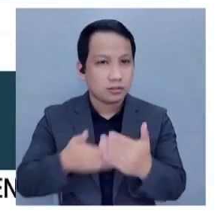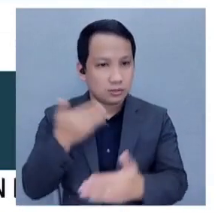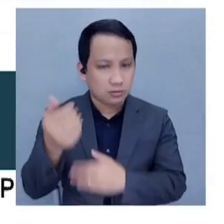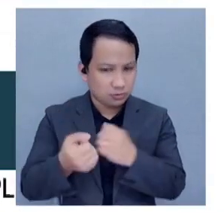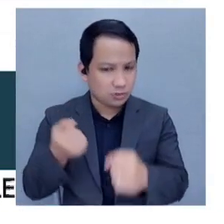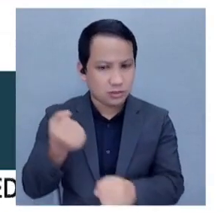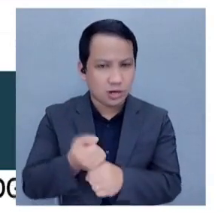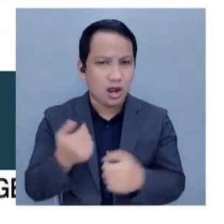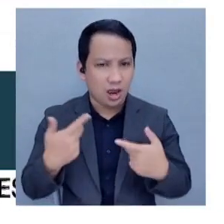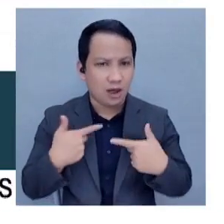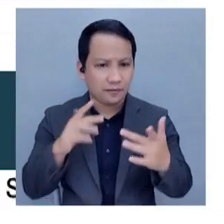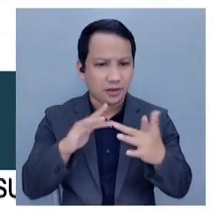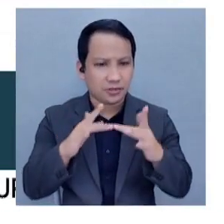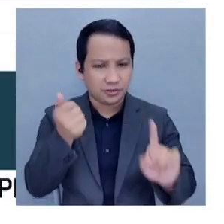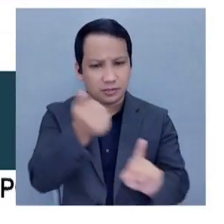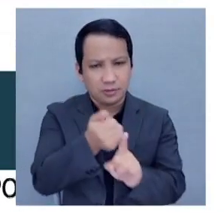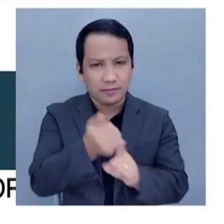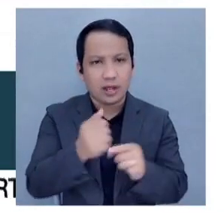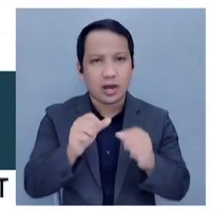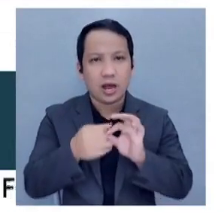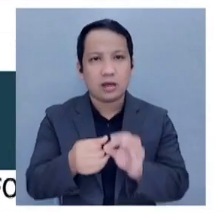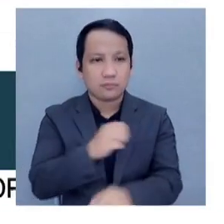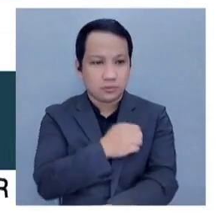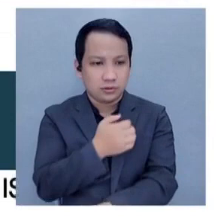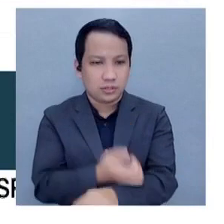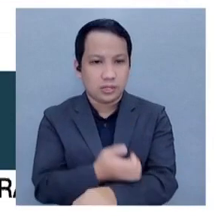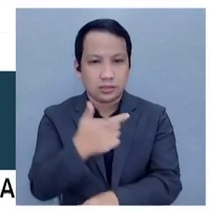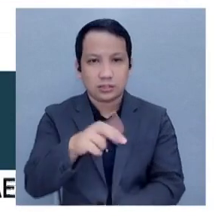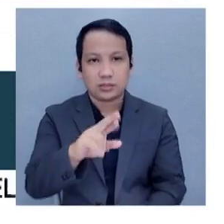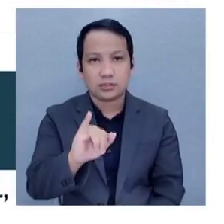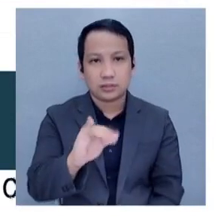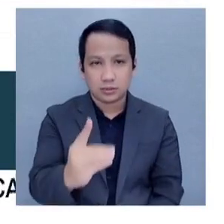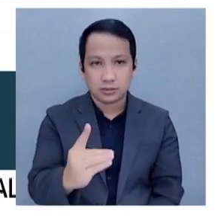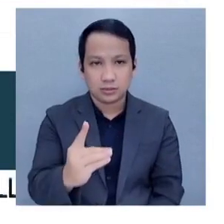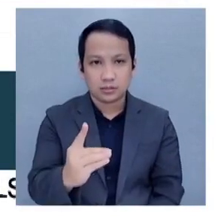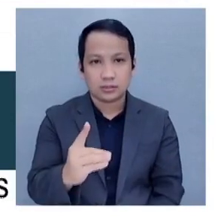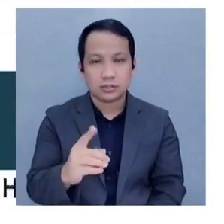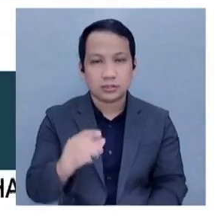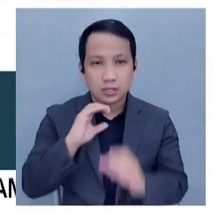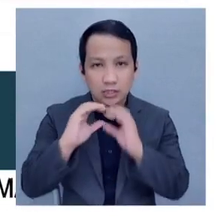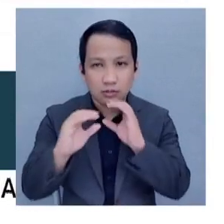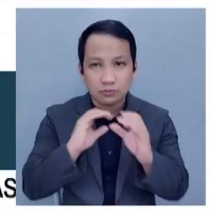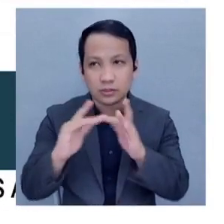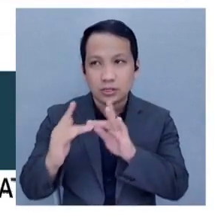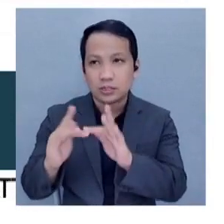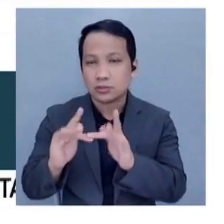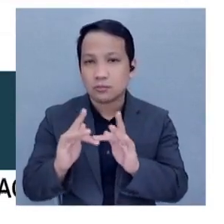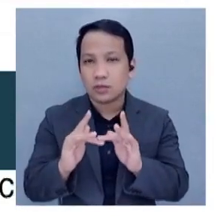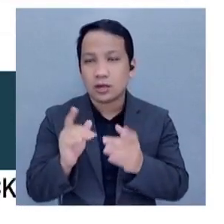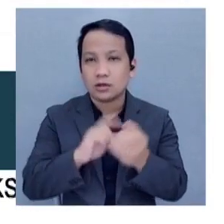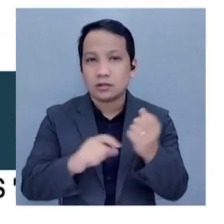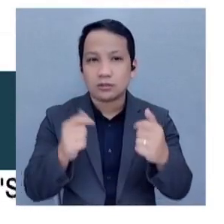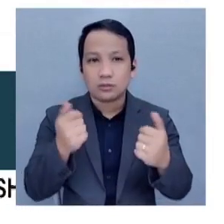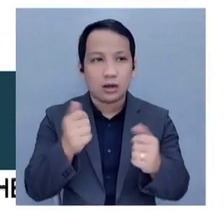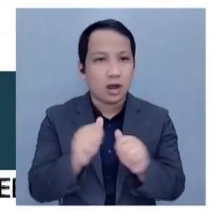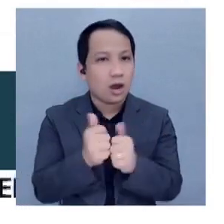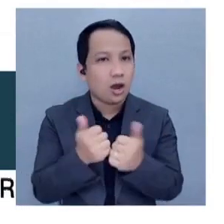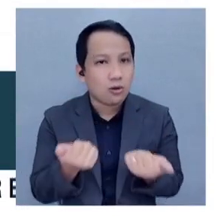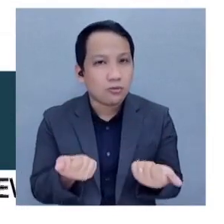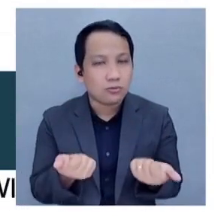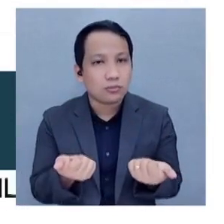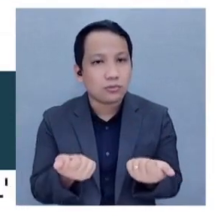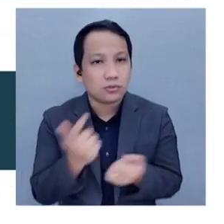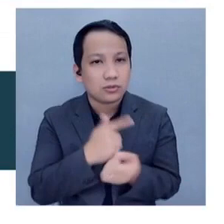What about our energy grid? What about our telecommunications? What about our